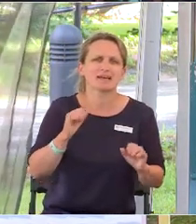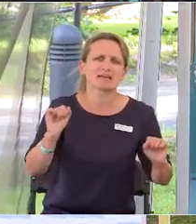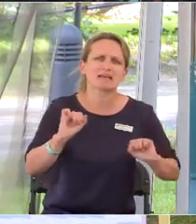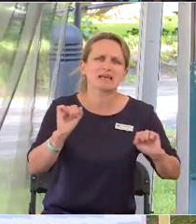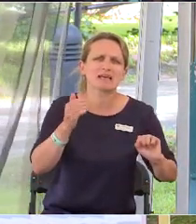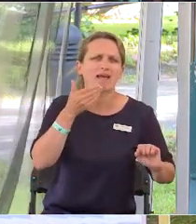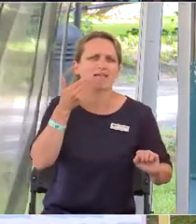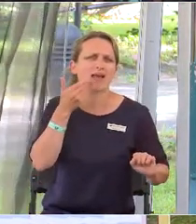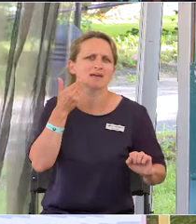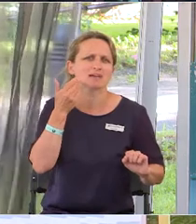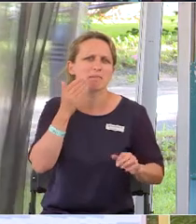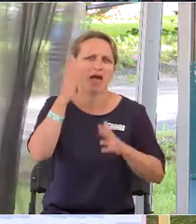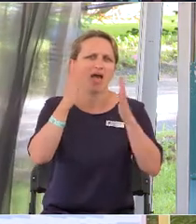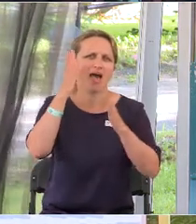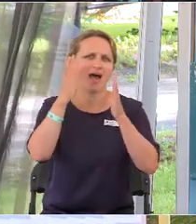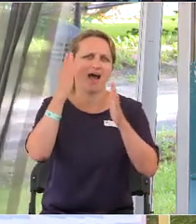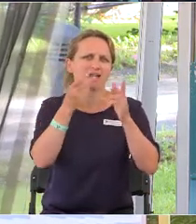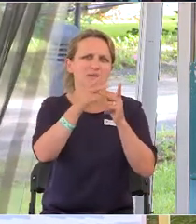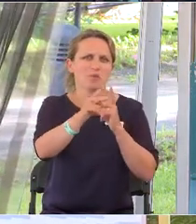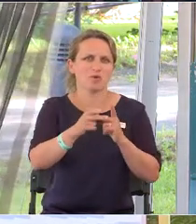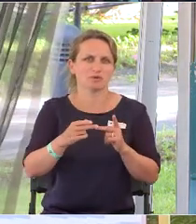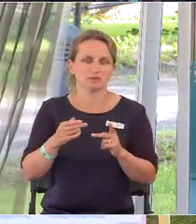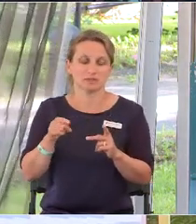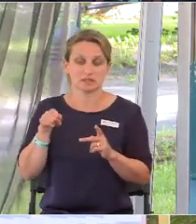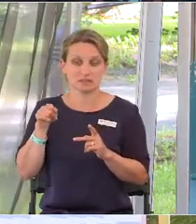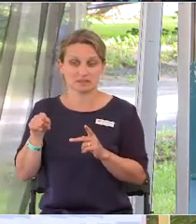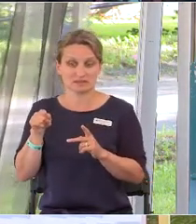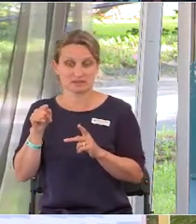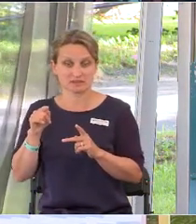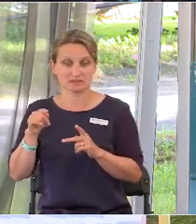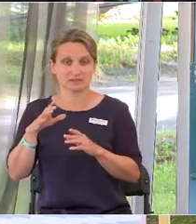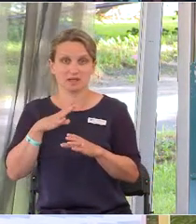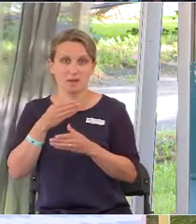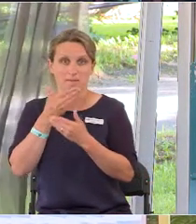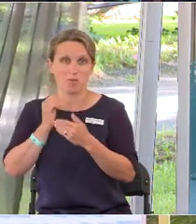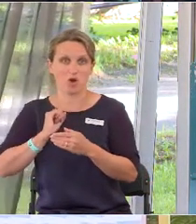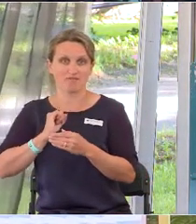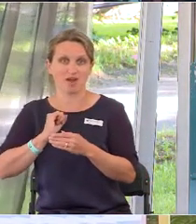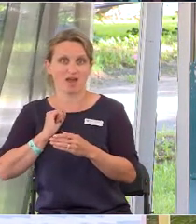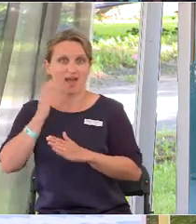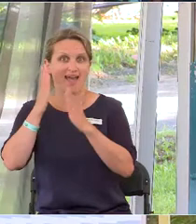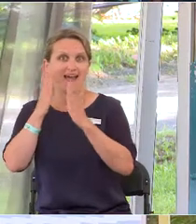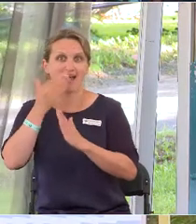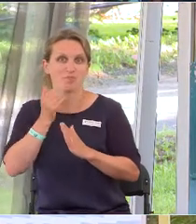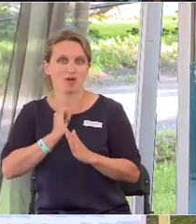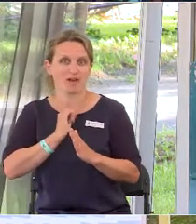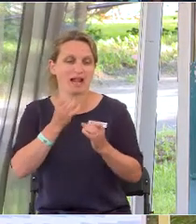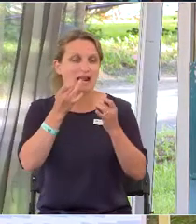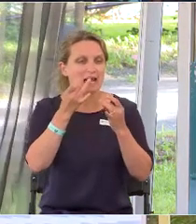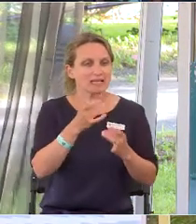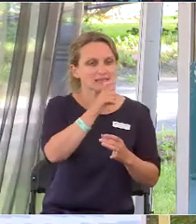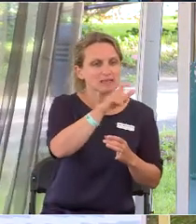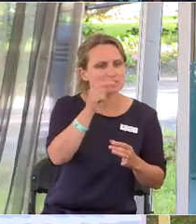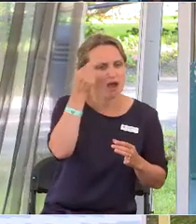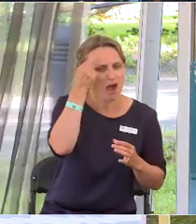other way. So since they don't need votes, they just need to, people to change people's minds. Politicians nowadays don't need to change